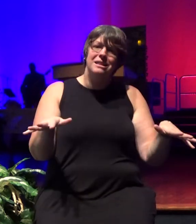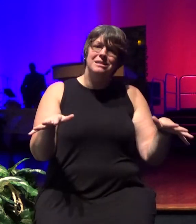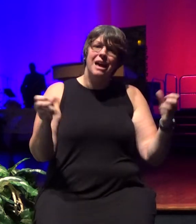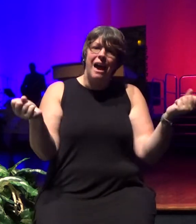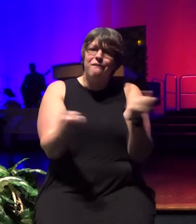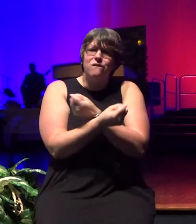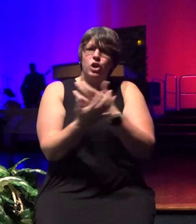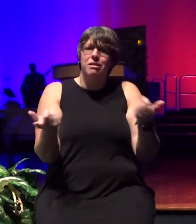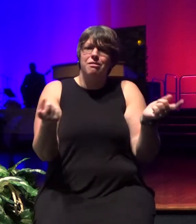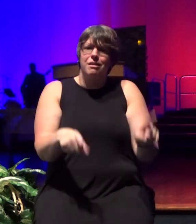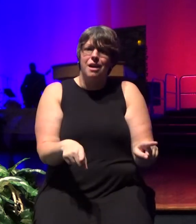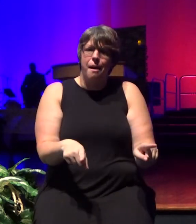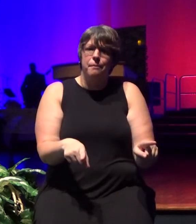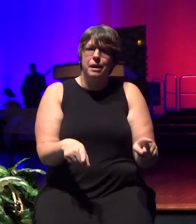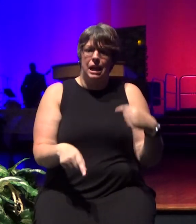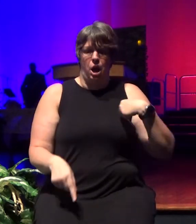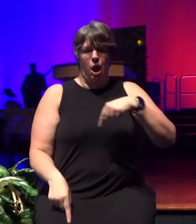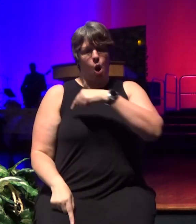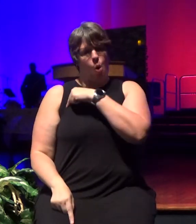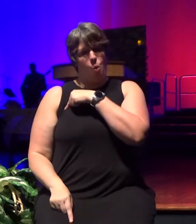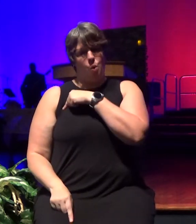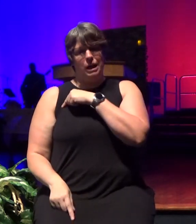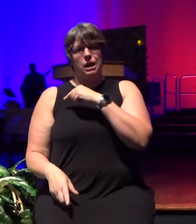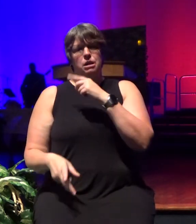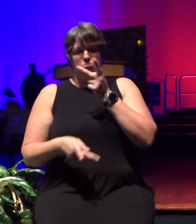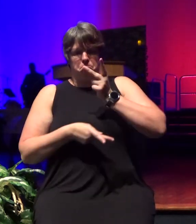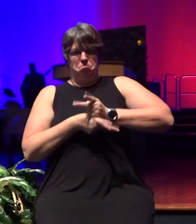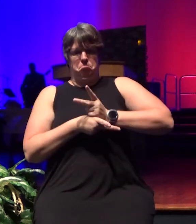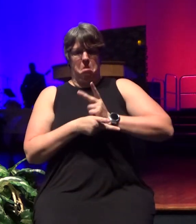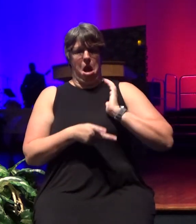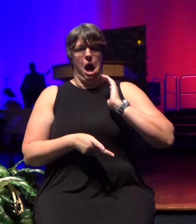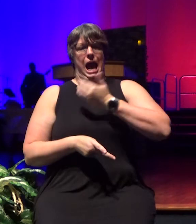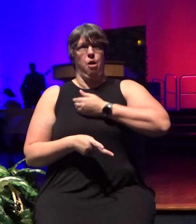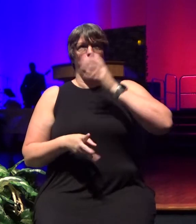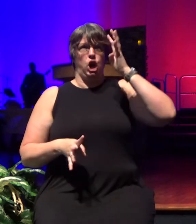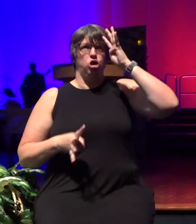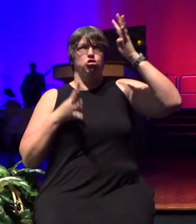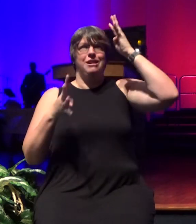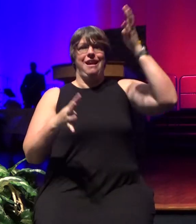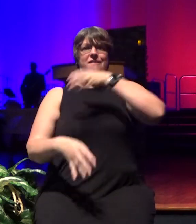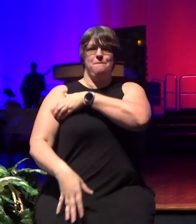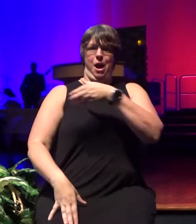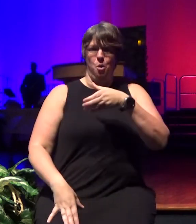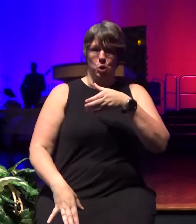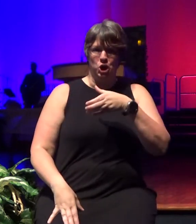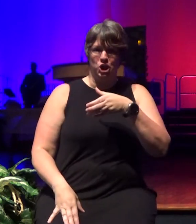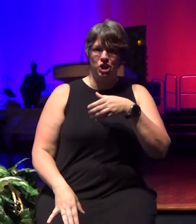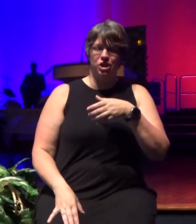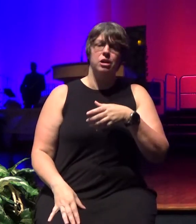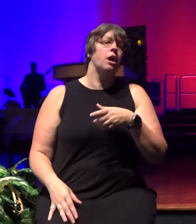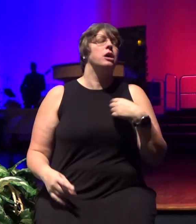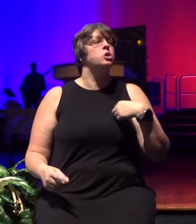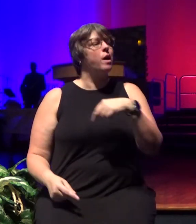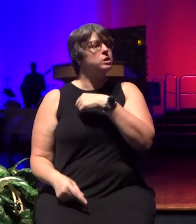magnificent light and life you are, everyone is.